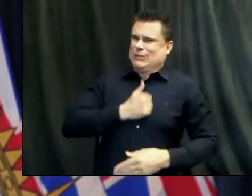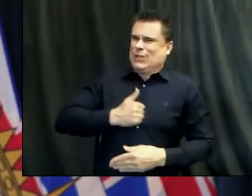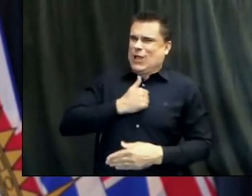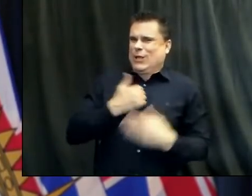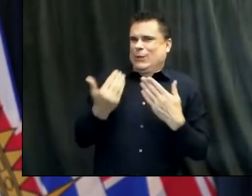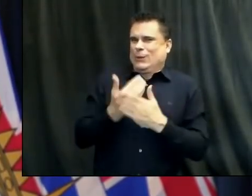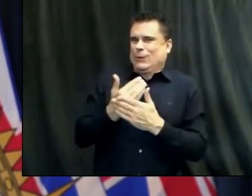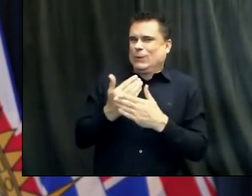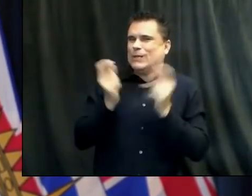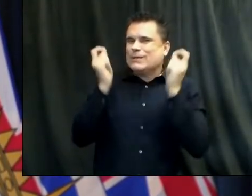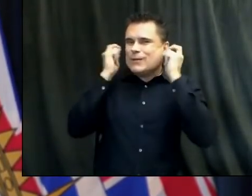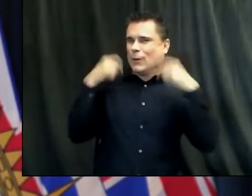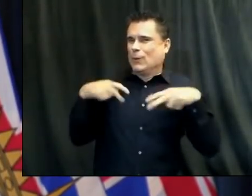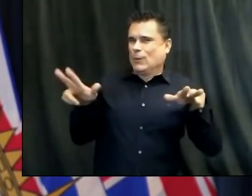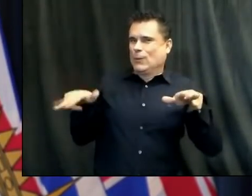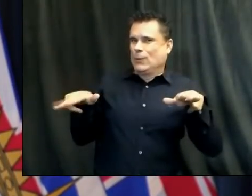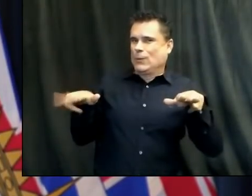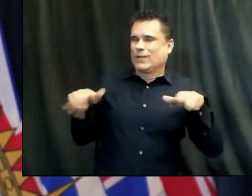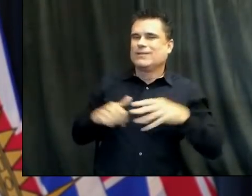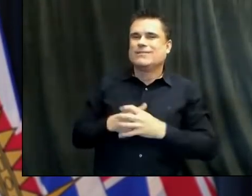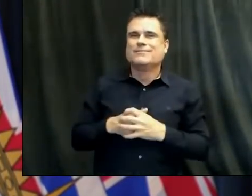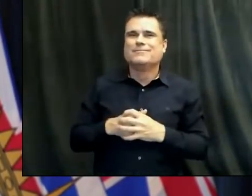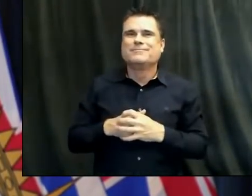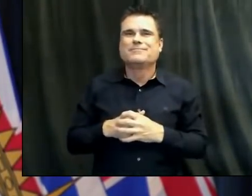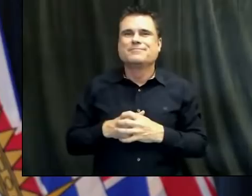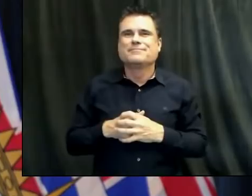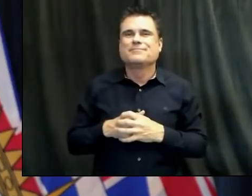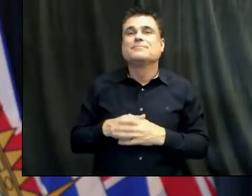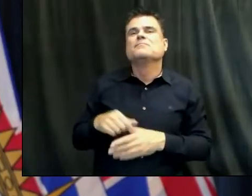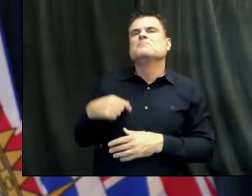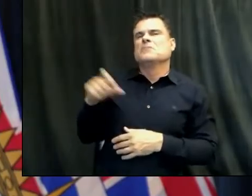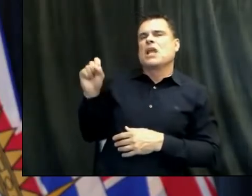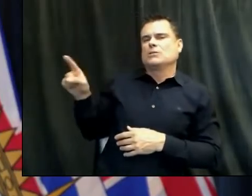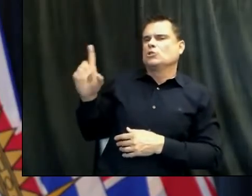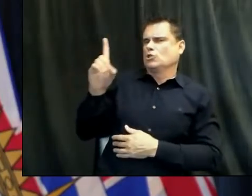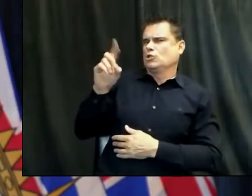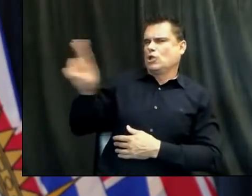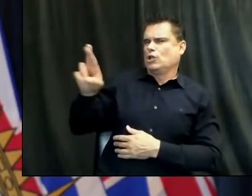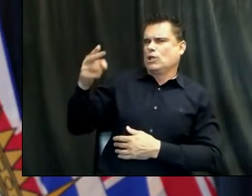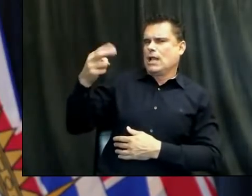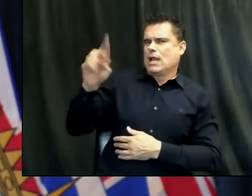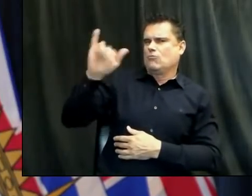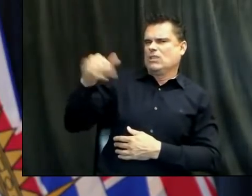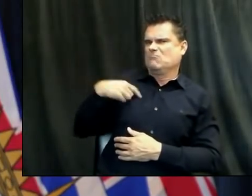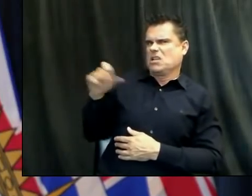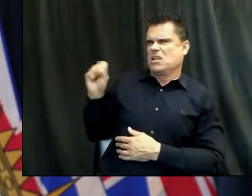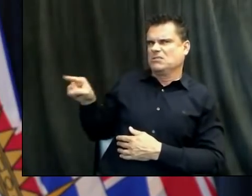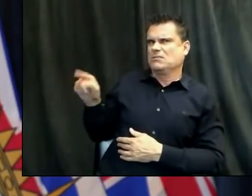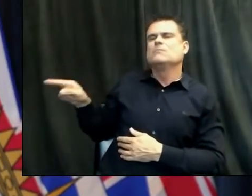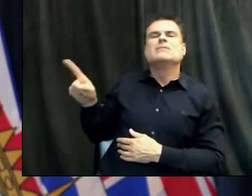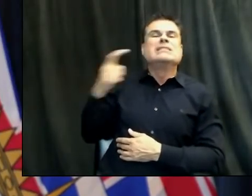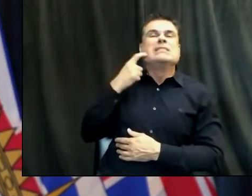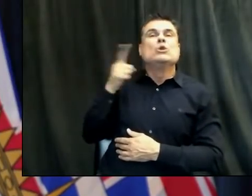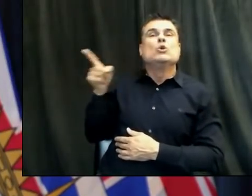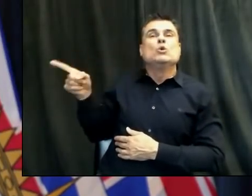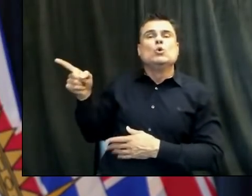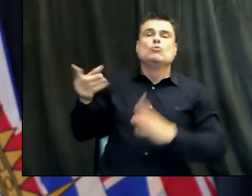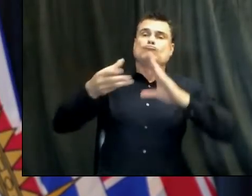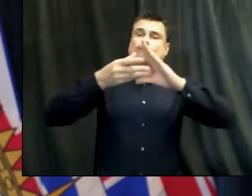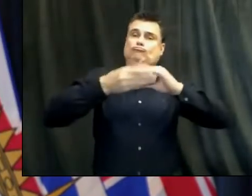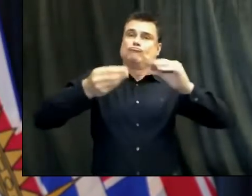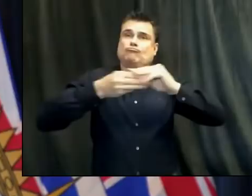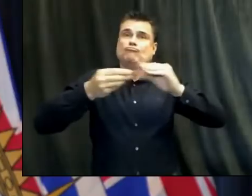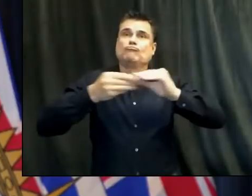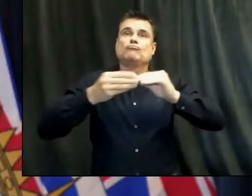Henry, you mentioned in the answer there to Penny that, you know, we're all dealing with our own pandemic. But,